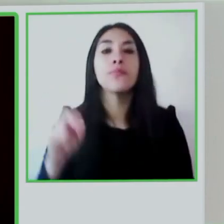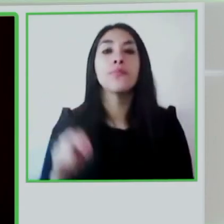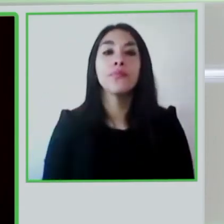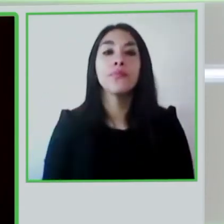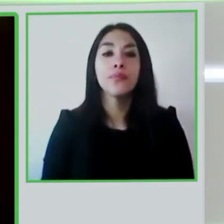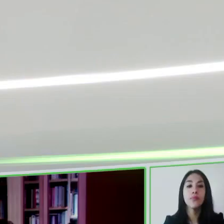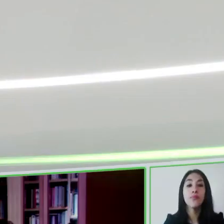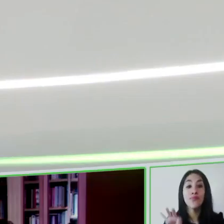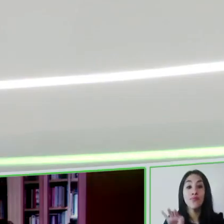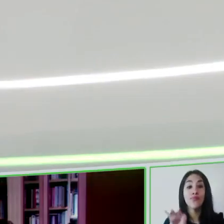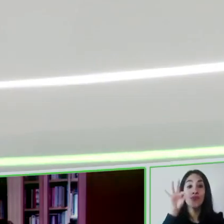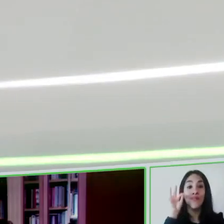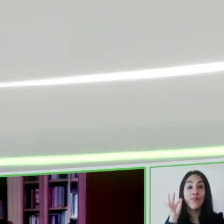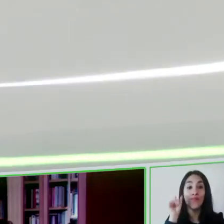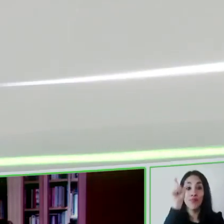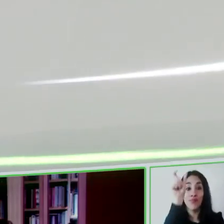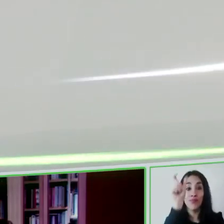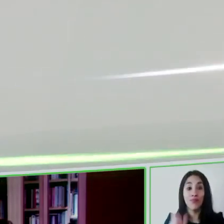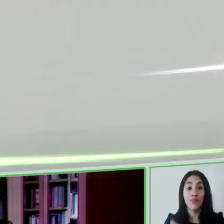Susana.